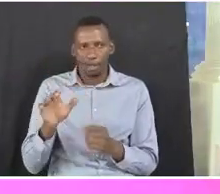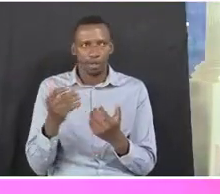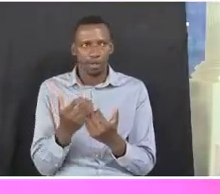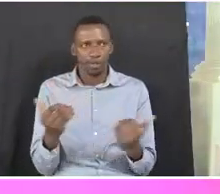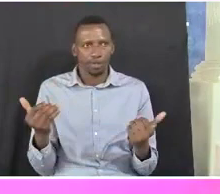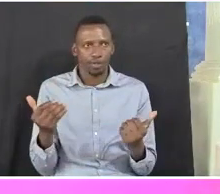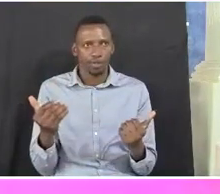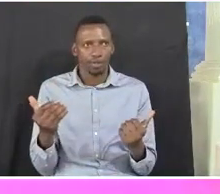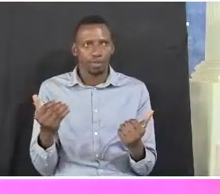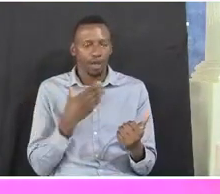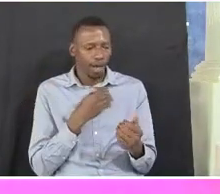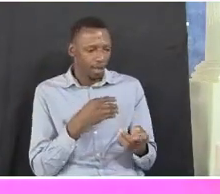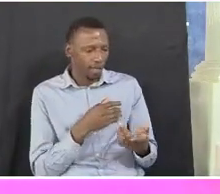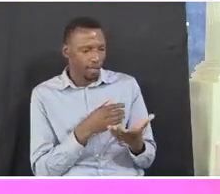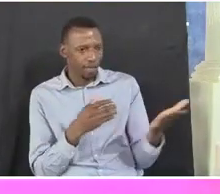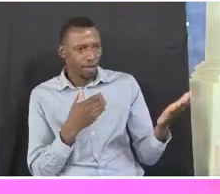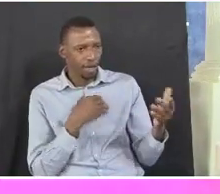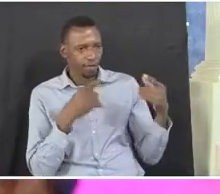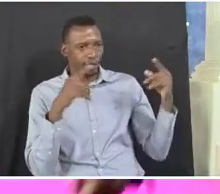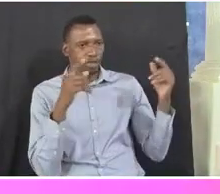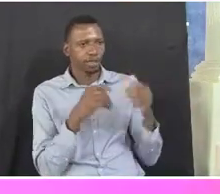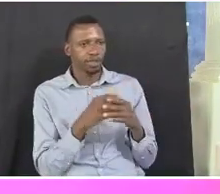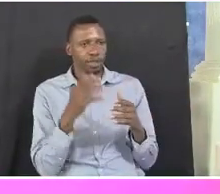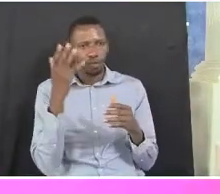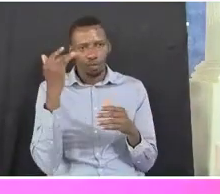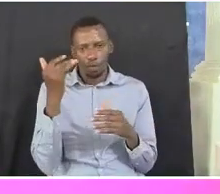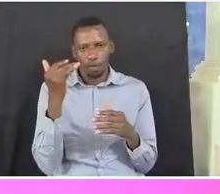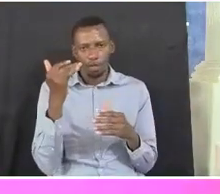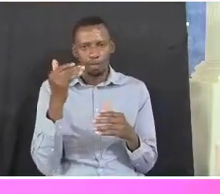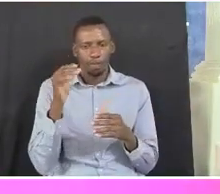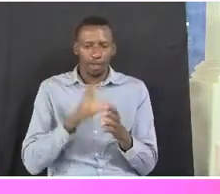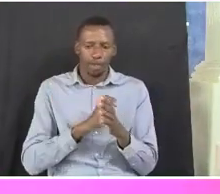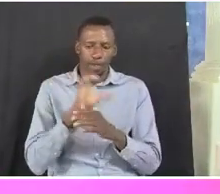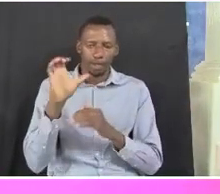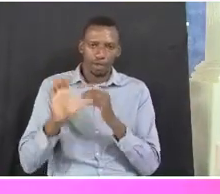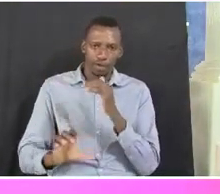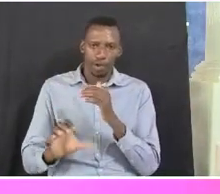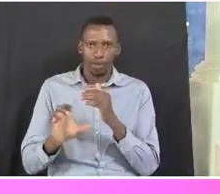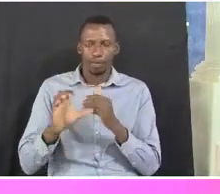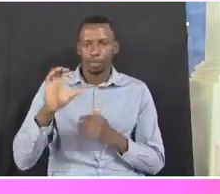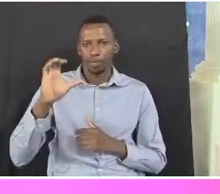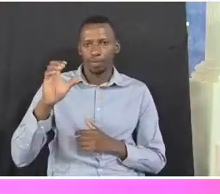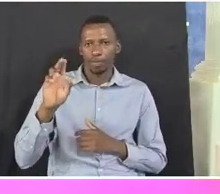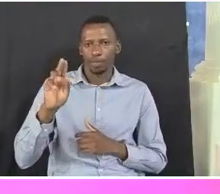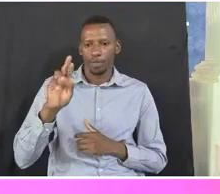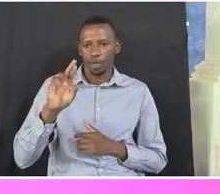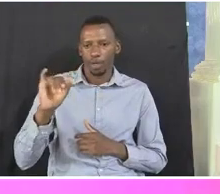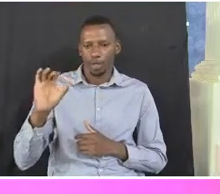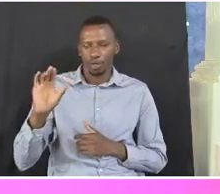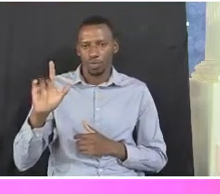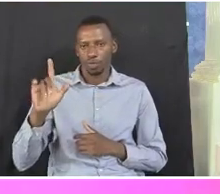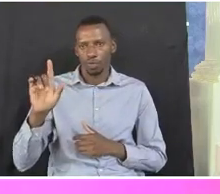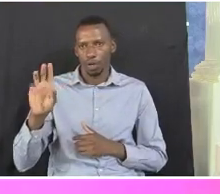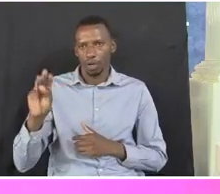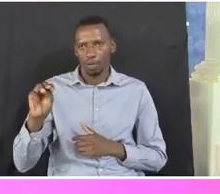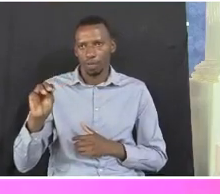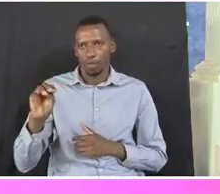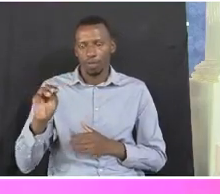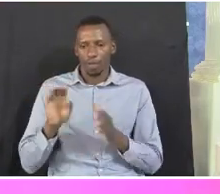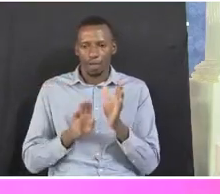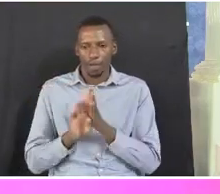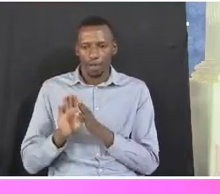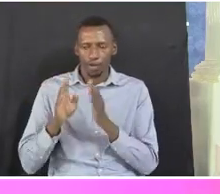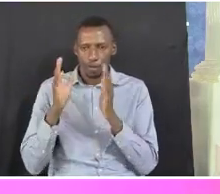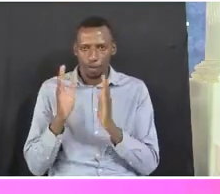have succeeded. Why? Curriculum developers, because a number have also failed in